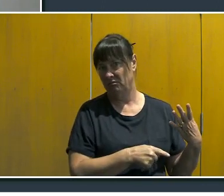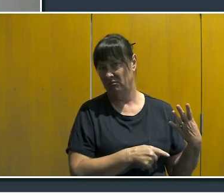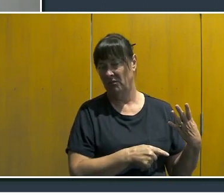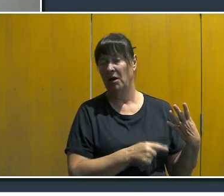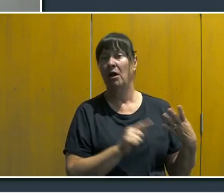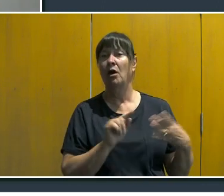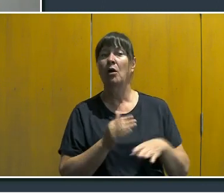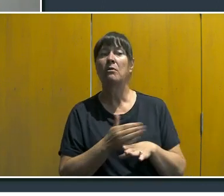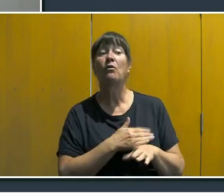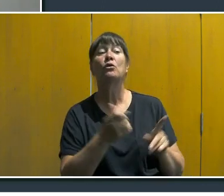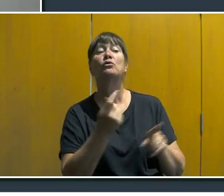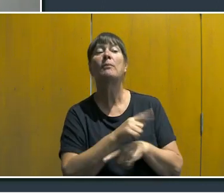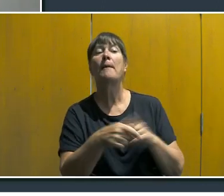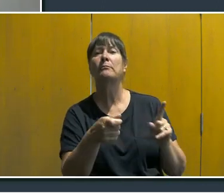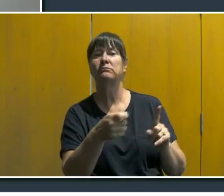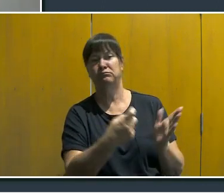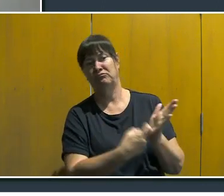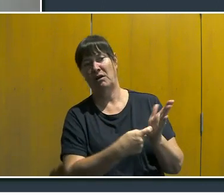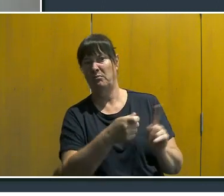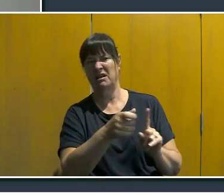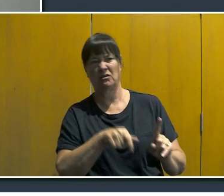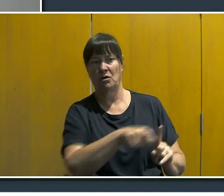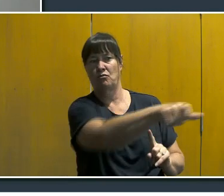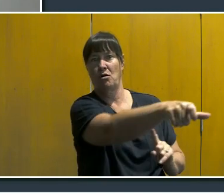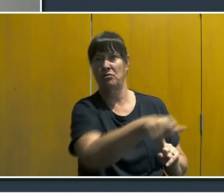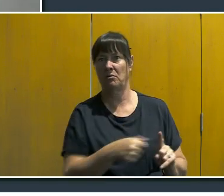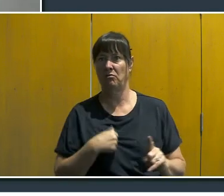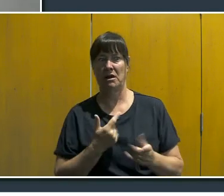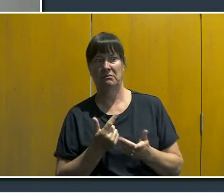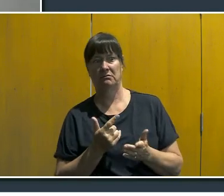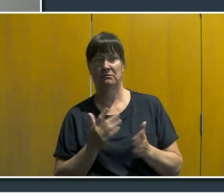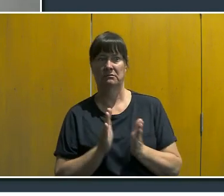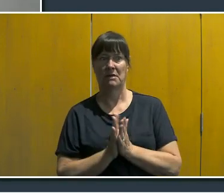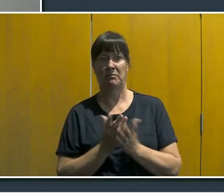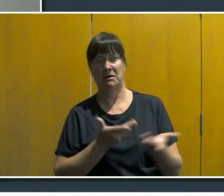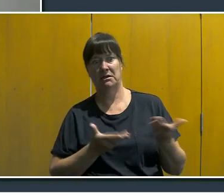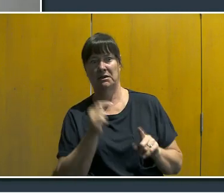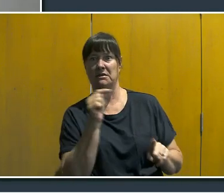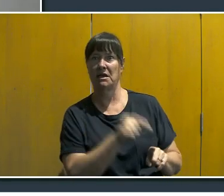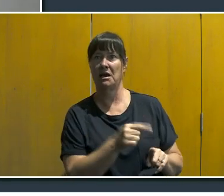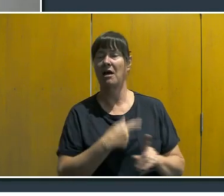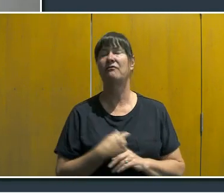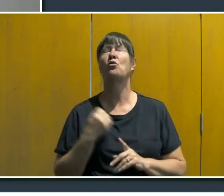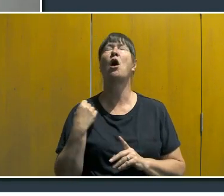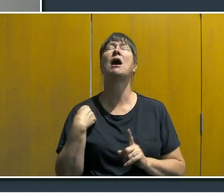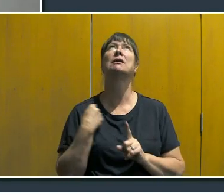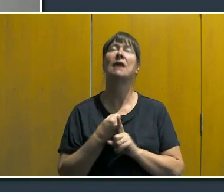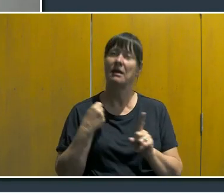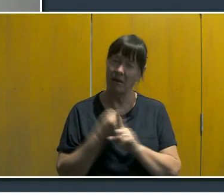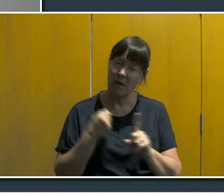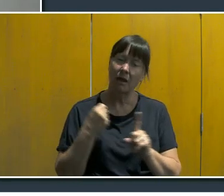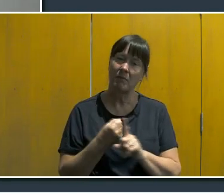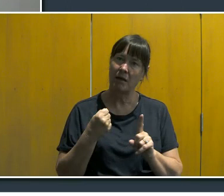You mentioned Puketiteri Road, and I welcome any discussion on Puketiteri Road. I have been campaigning for years for the speed limit